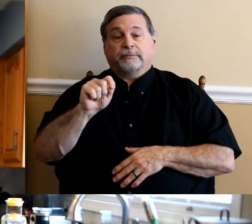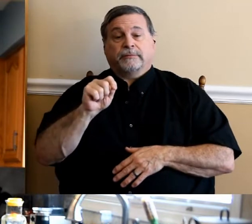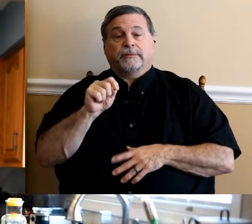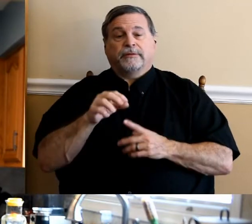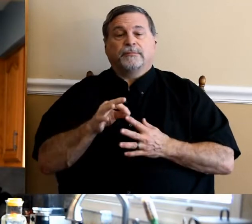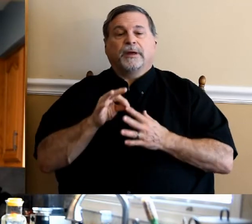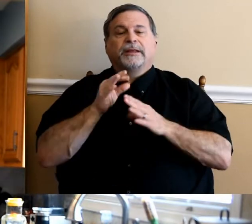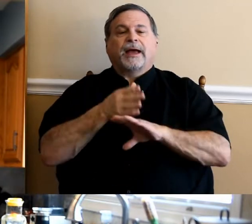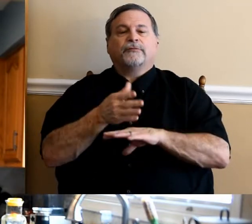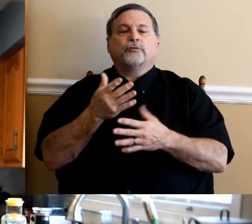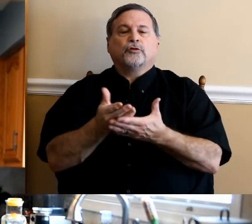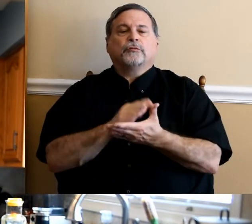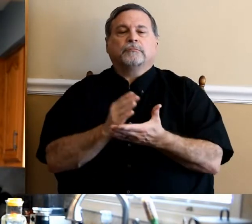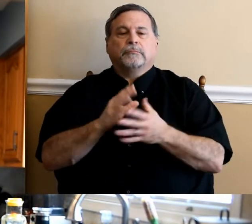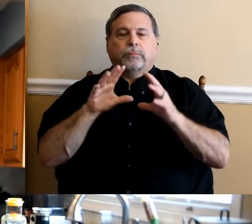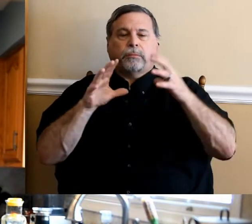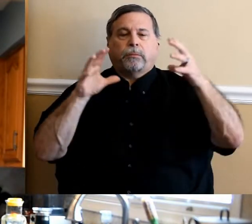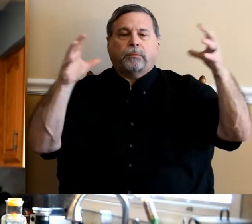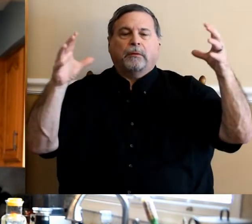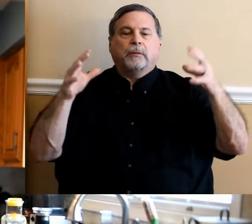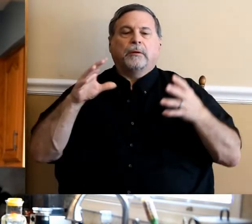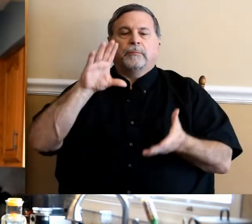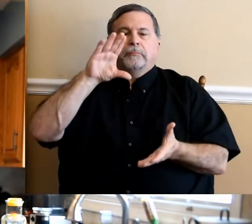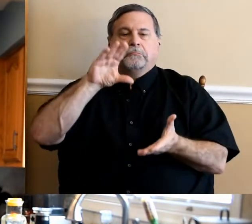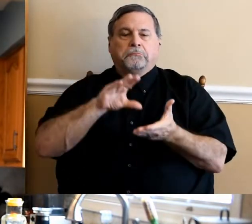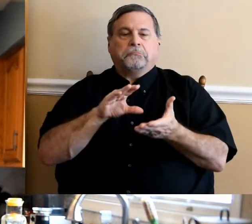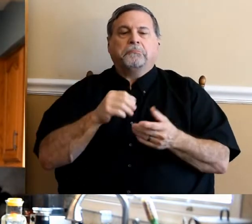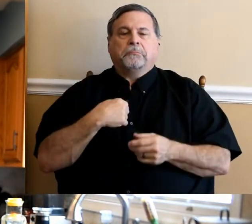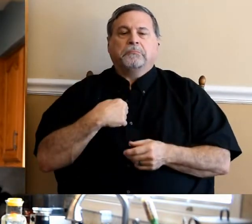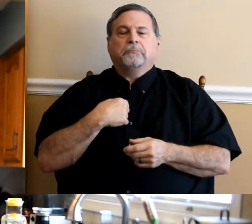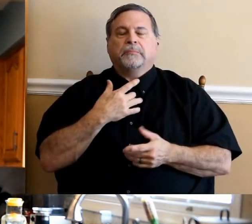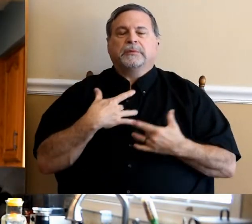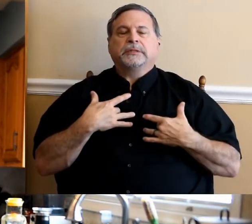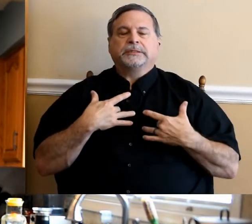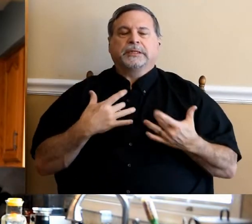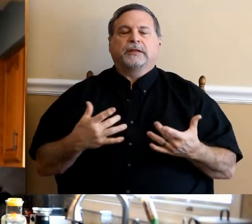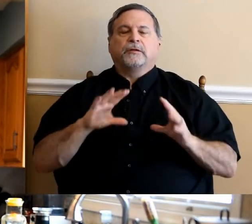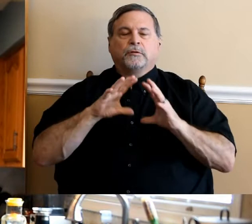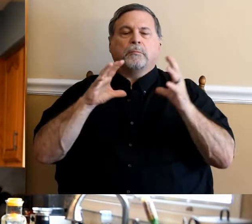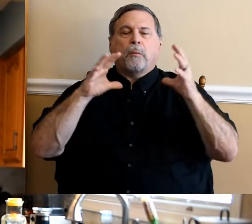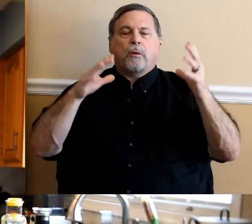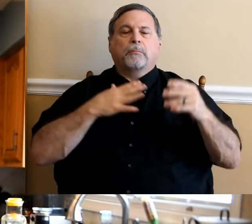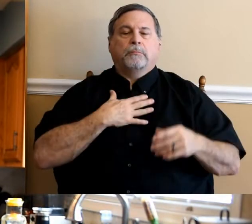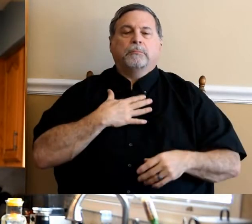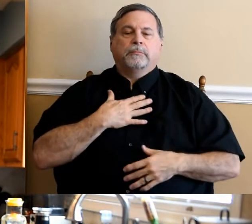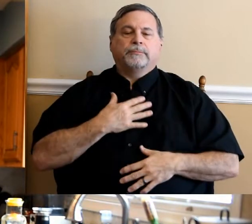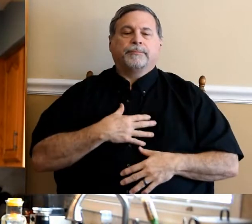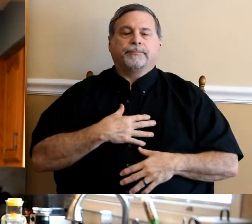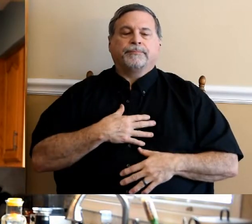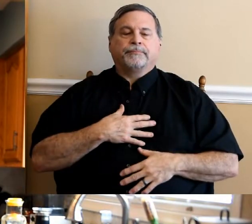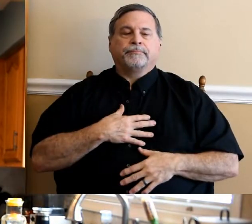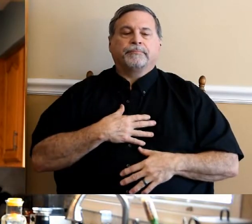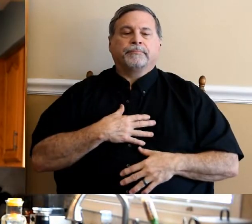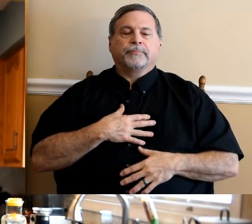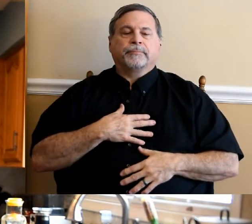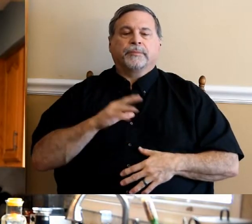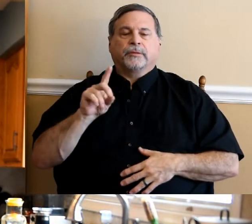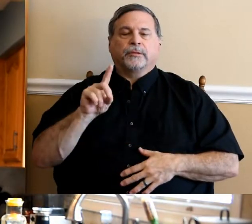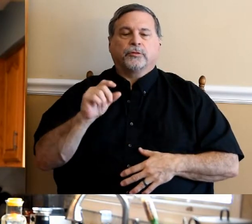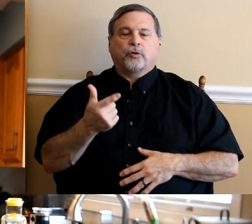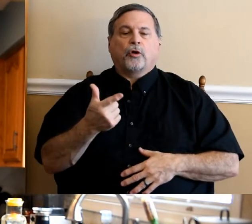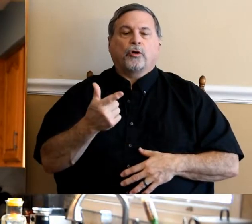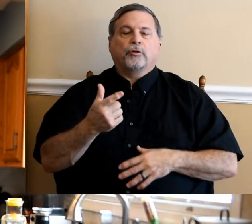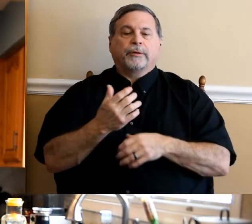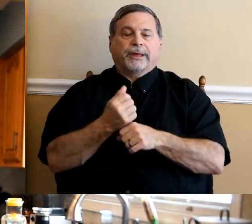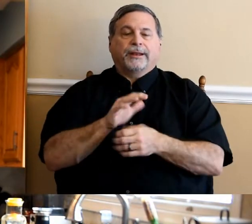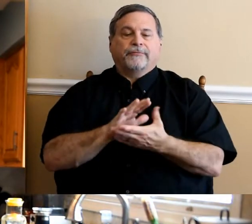fat, especially when you cook it and render it down a little bit. I tend to smoke it, and then the